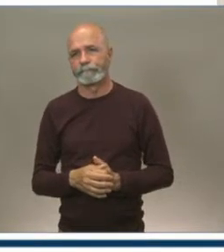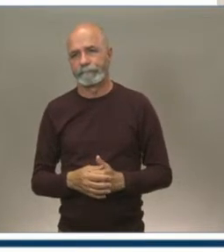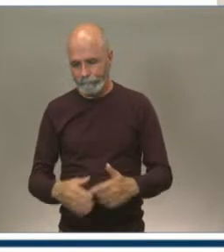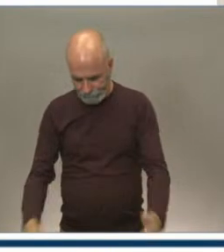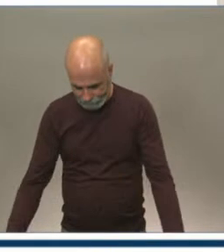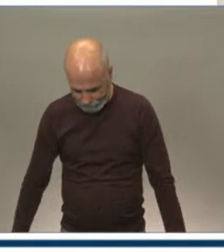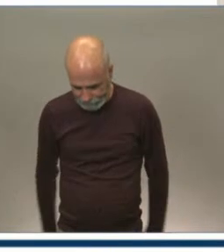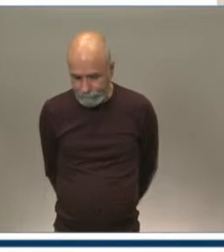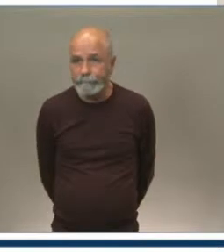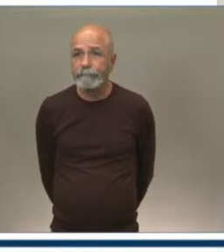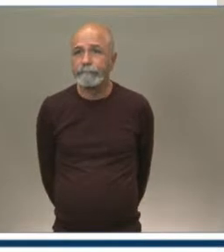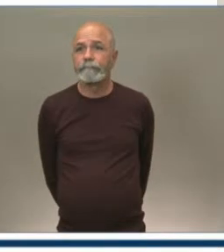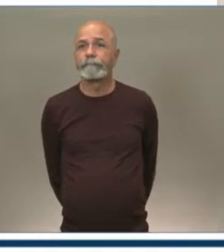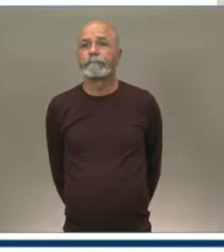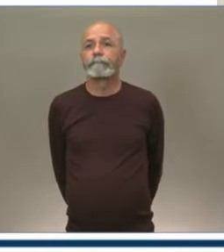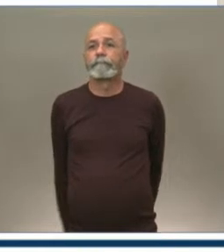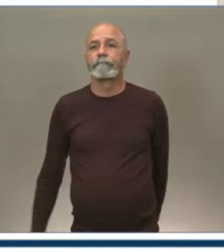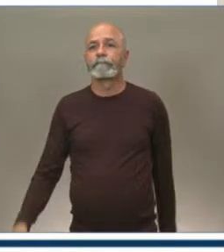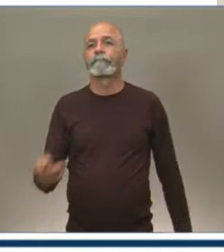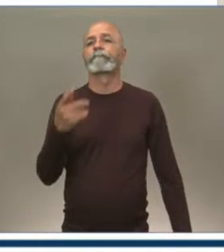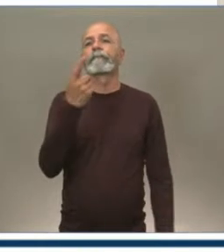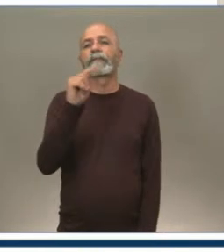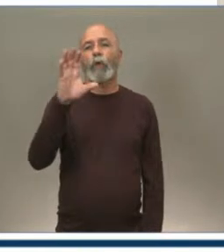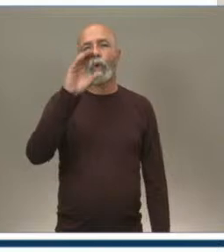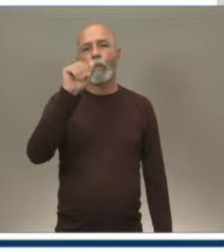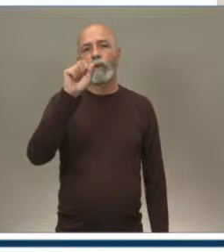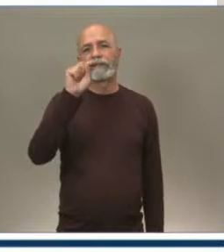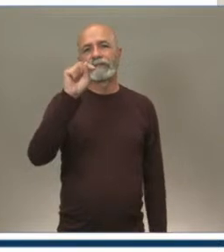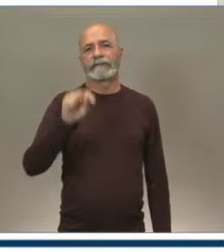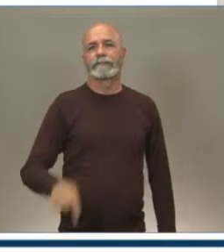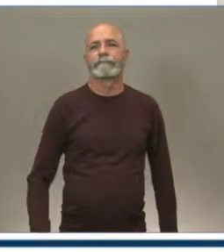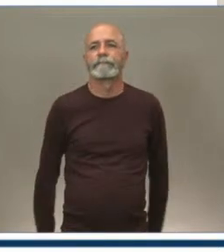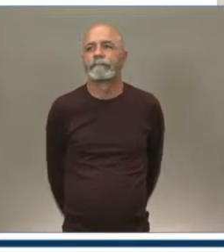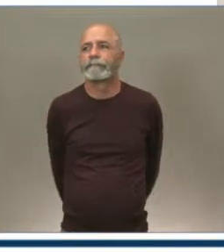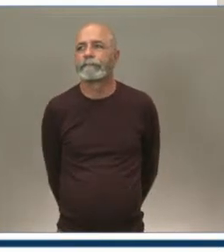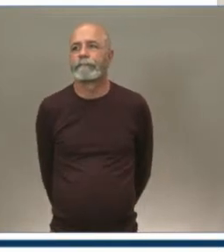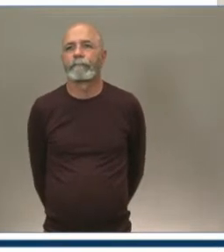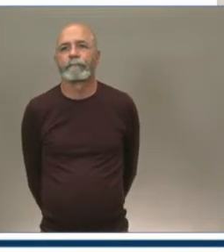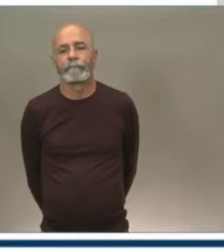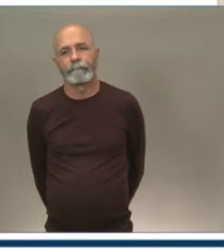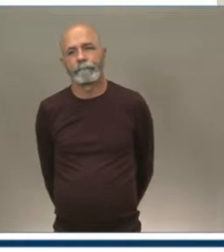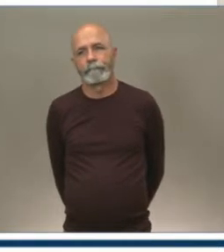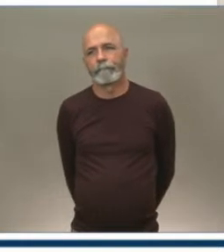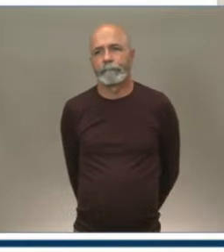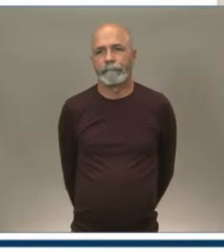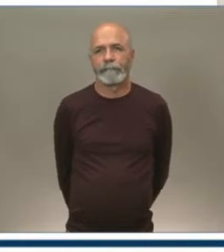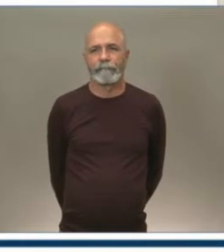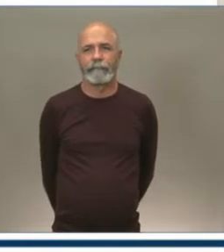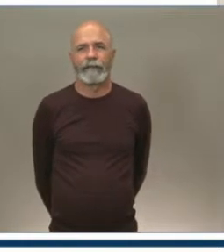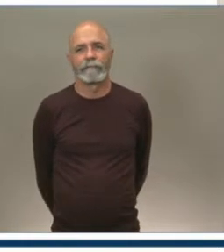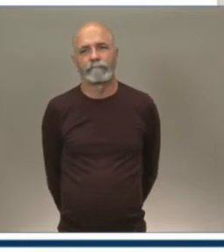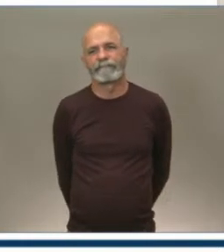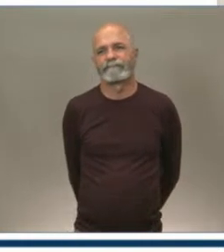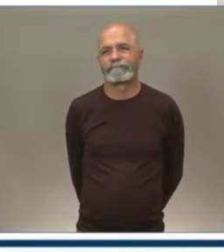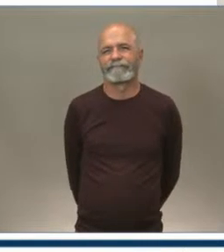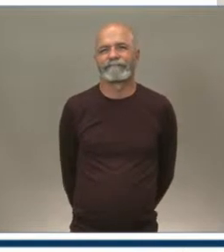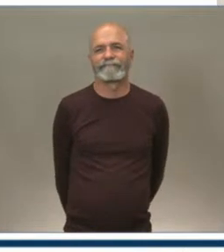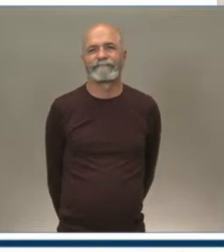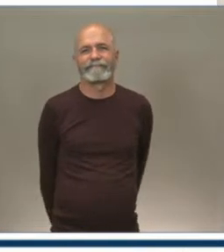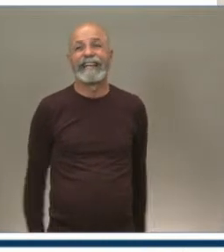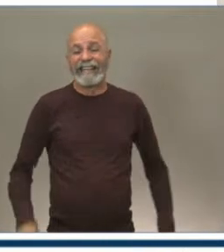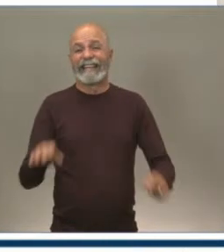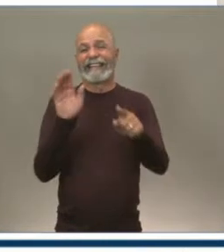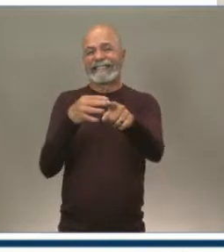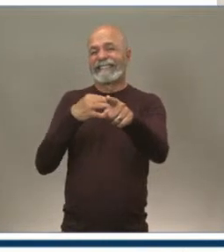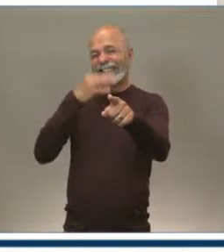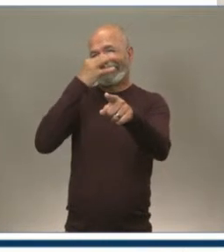to Victoria Walton with the Coast. Thanks. I'm following up on my colleague's question there about younger people getting their